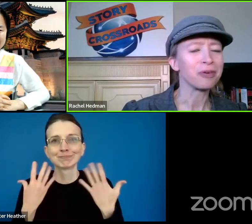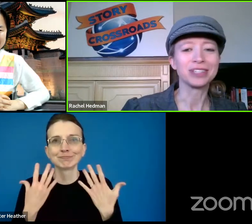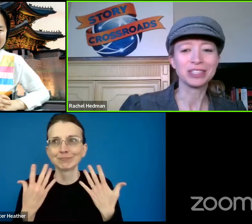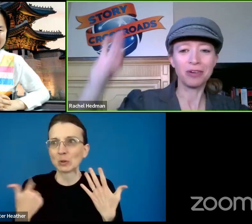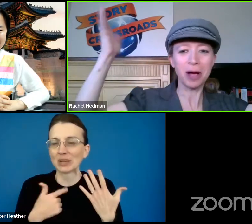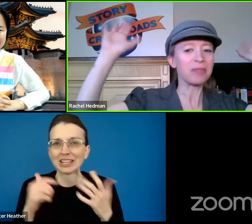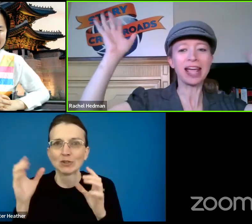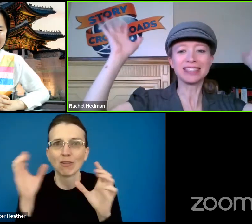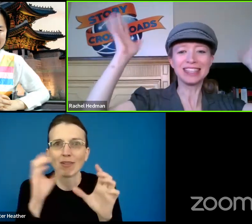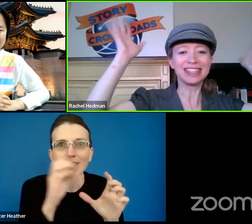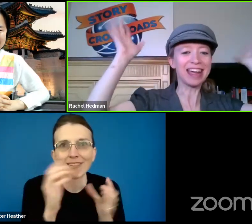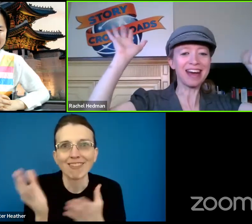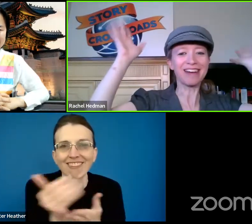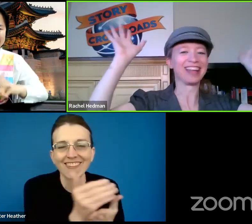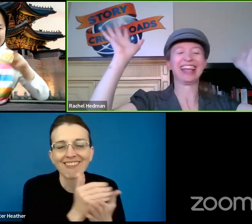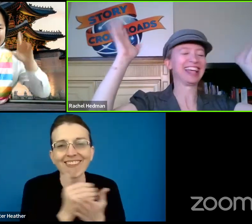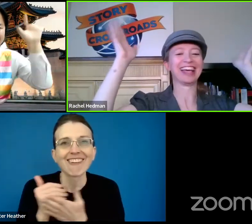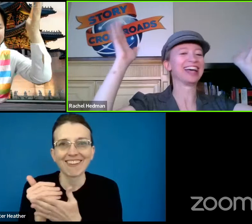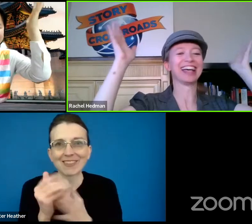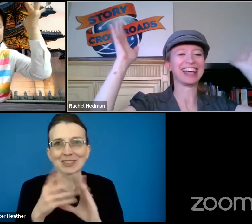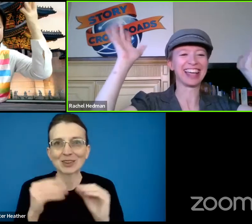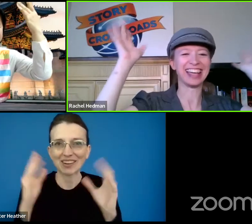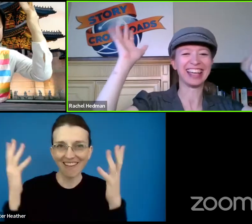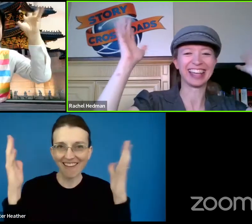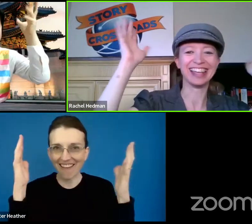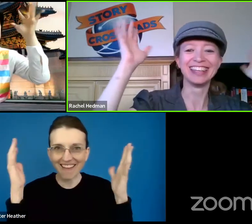those stories. So hands in the air.